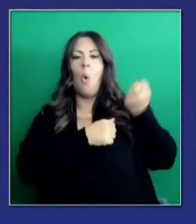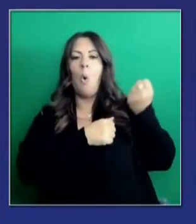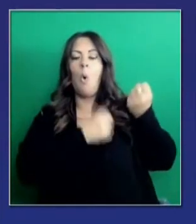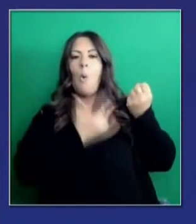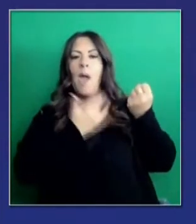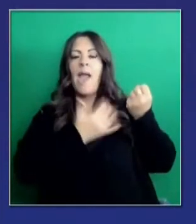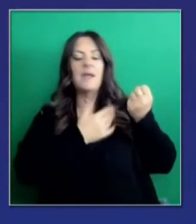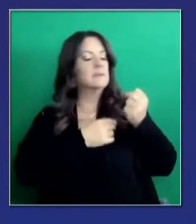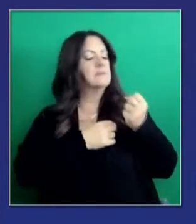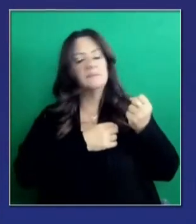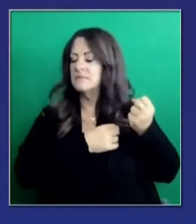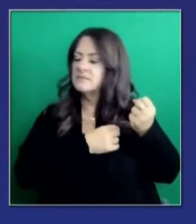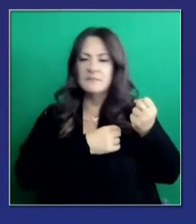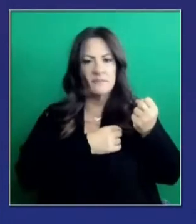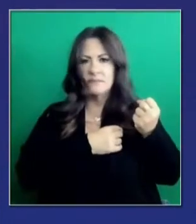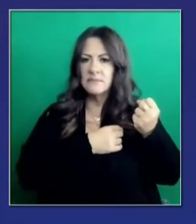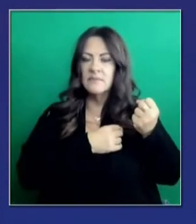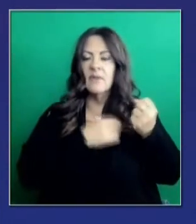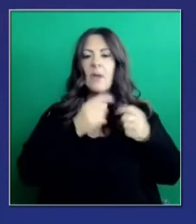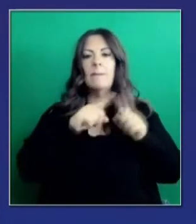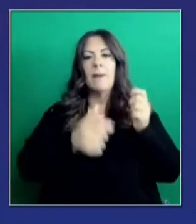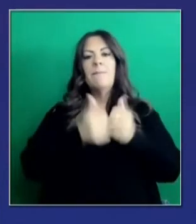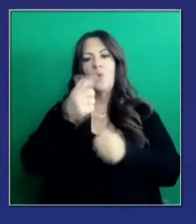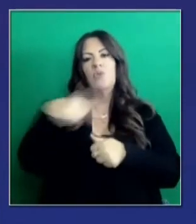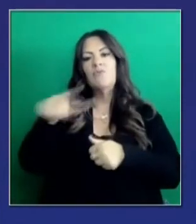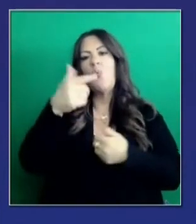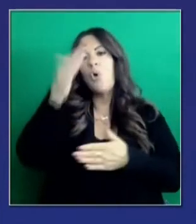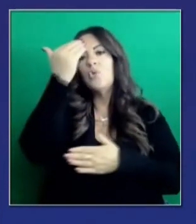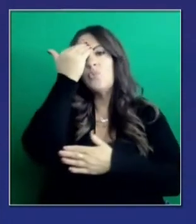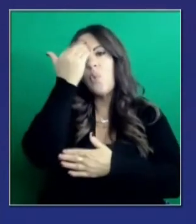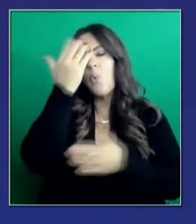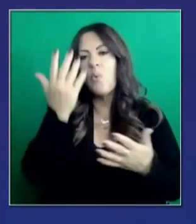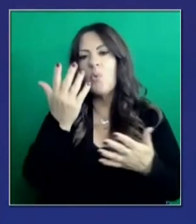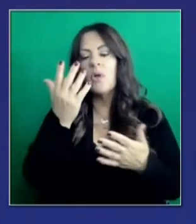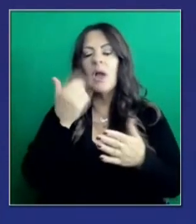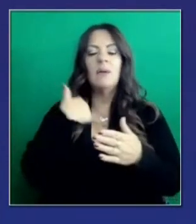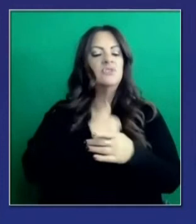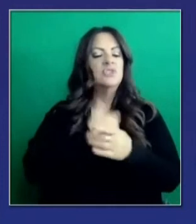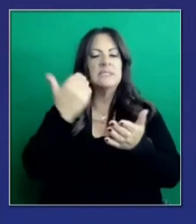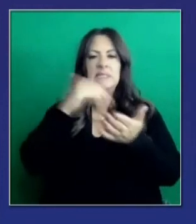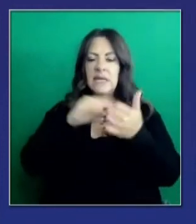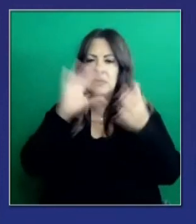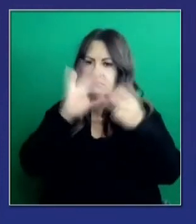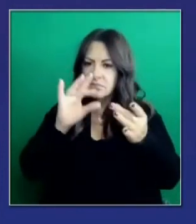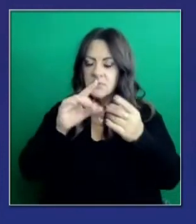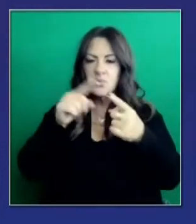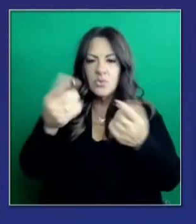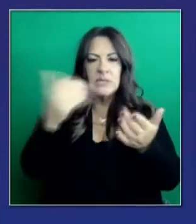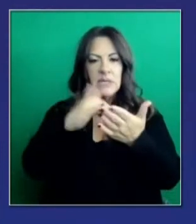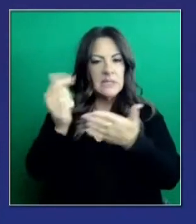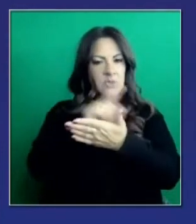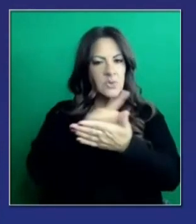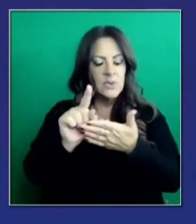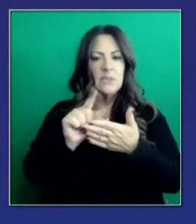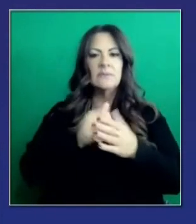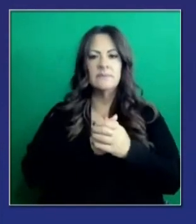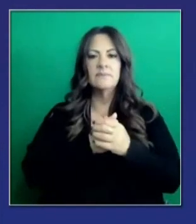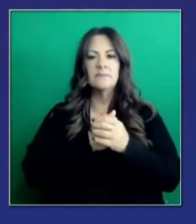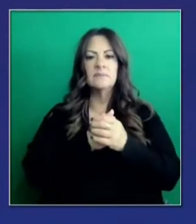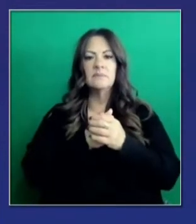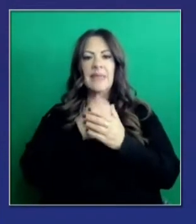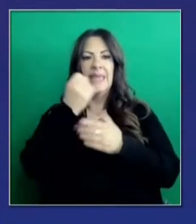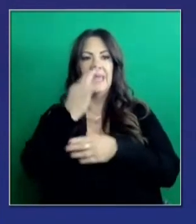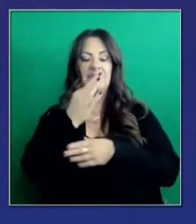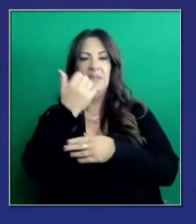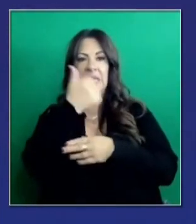People know this already. We're just highlighting this, updating you this week, that we will reallocate those providers